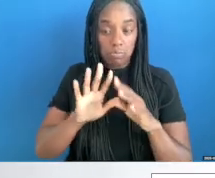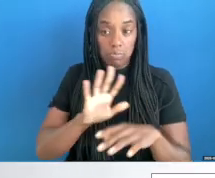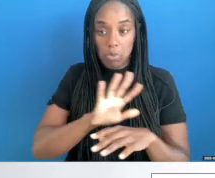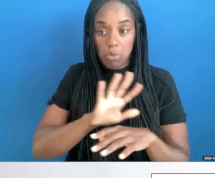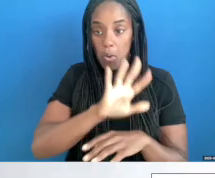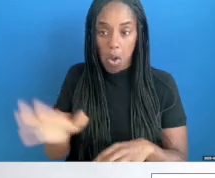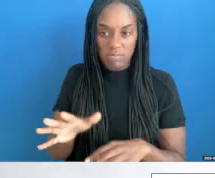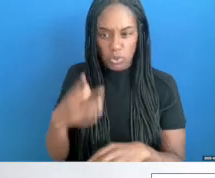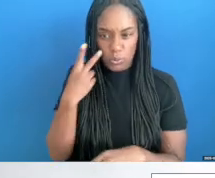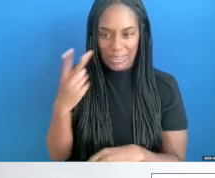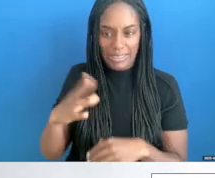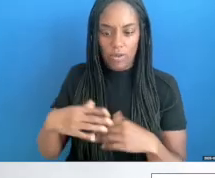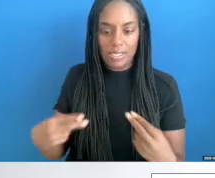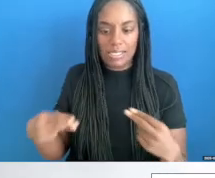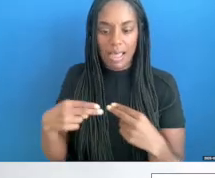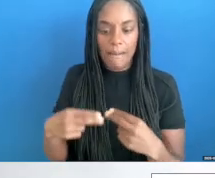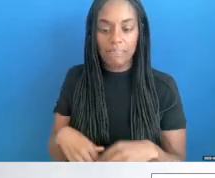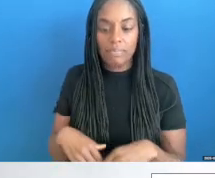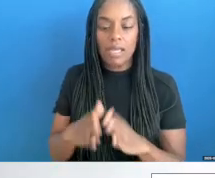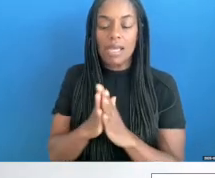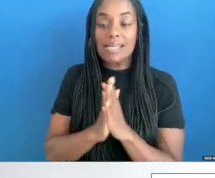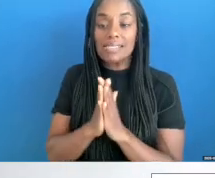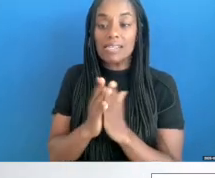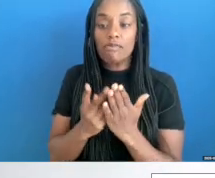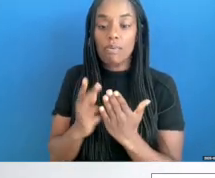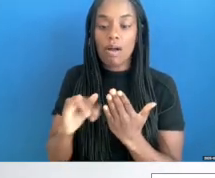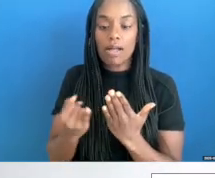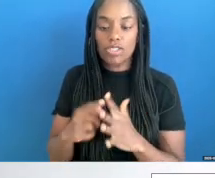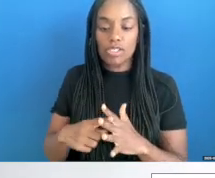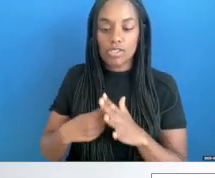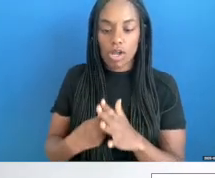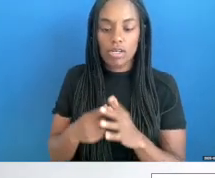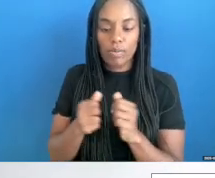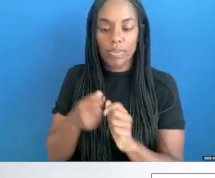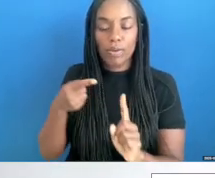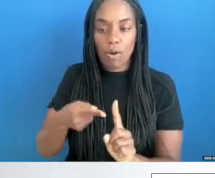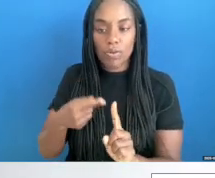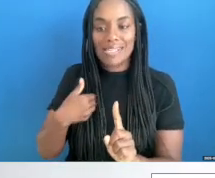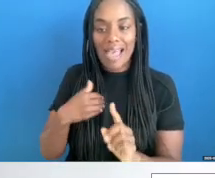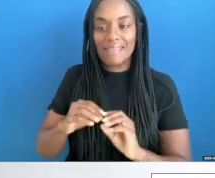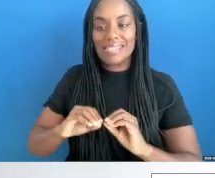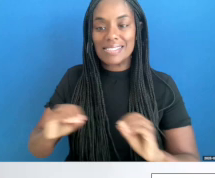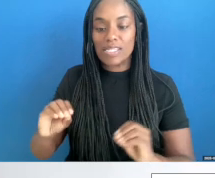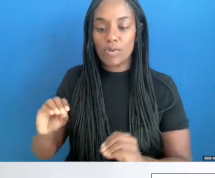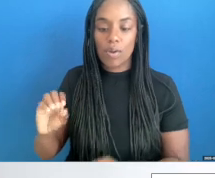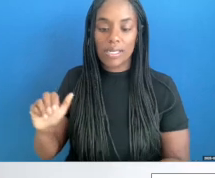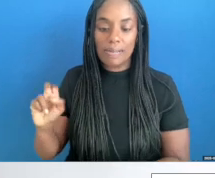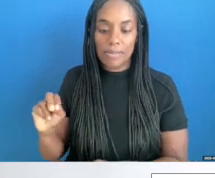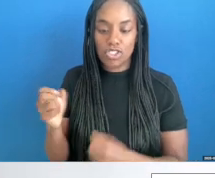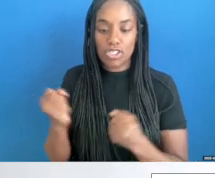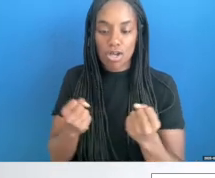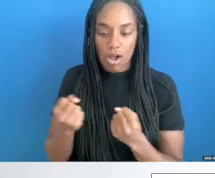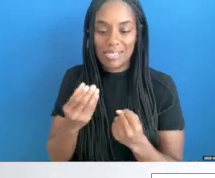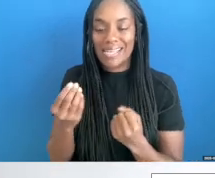projects started off with the aim to get zero emission vehicles and equipment into the mainstream. In